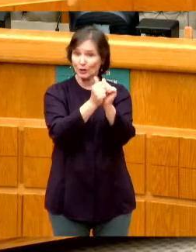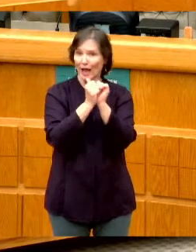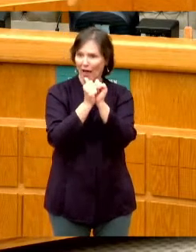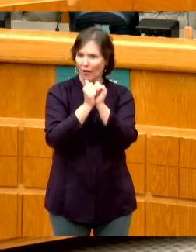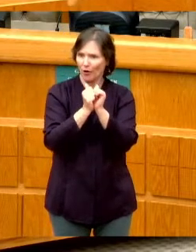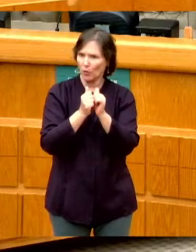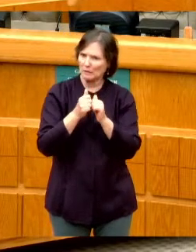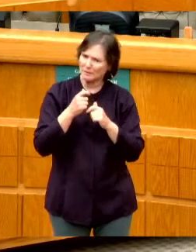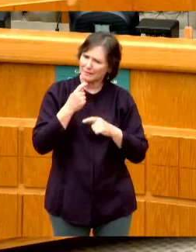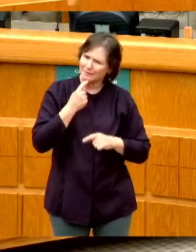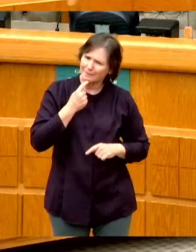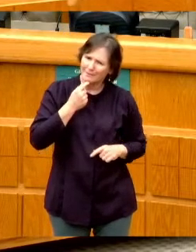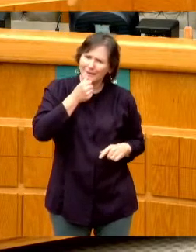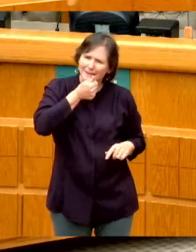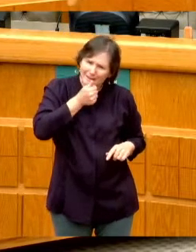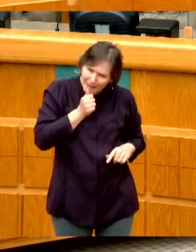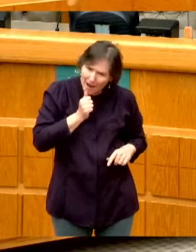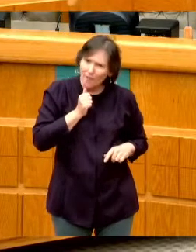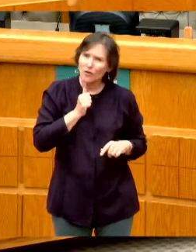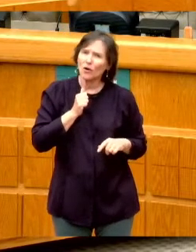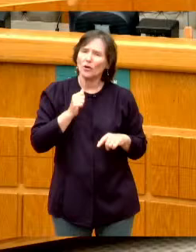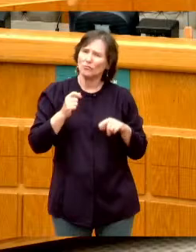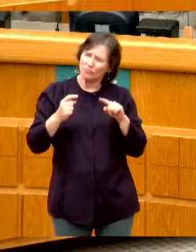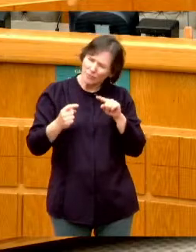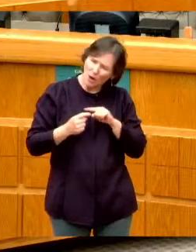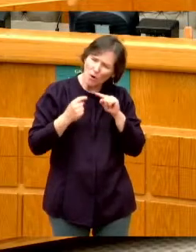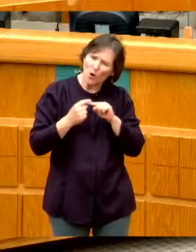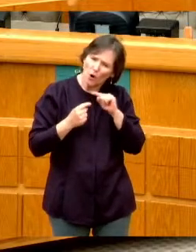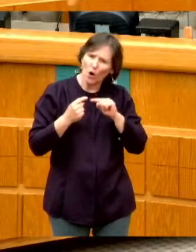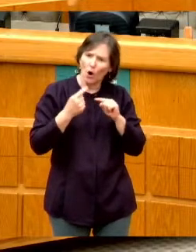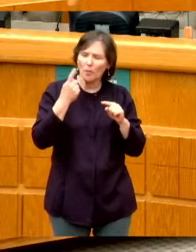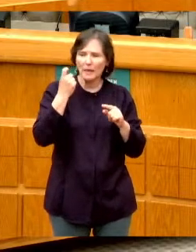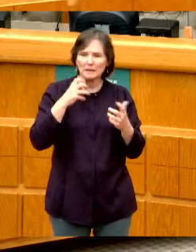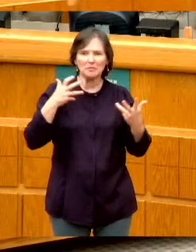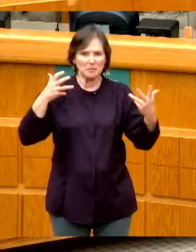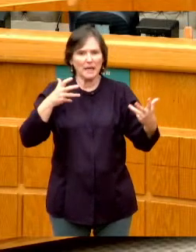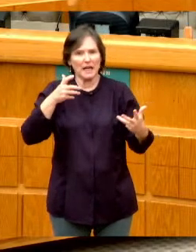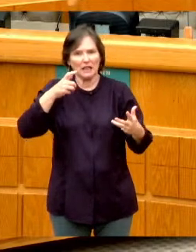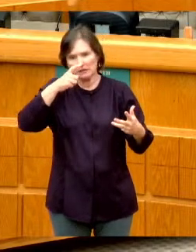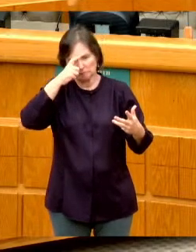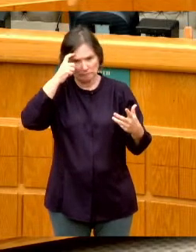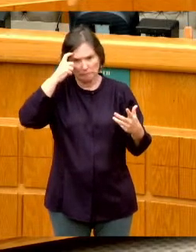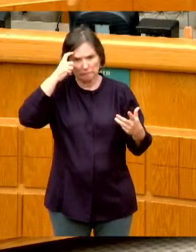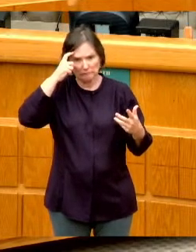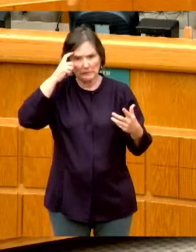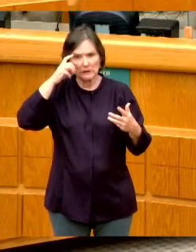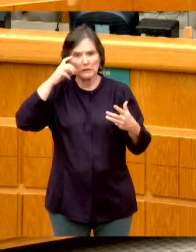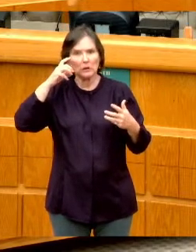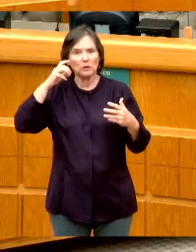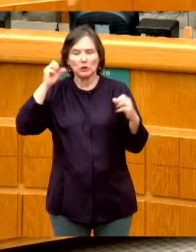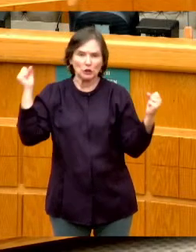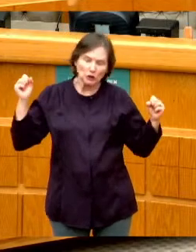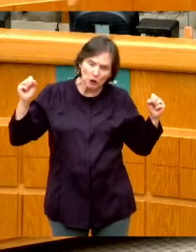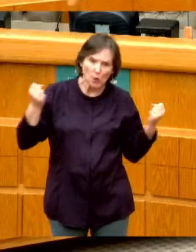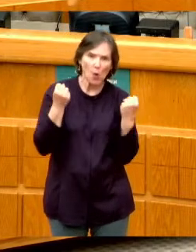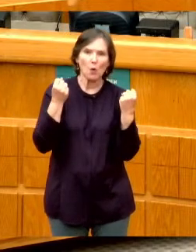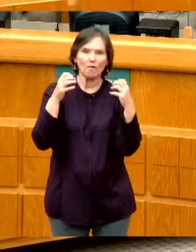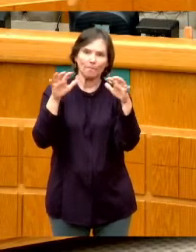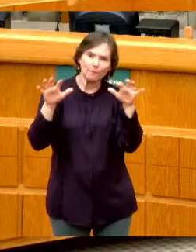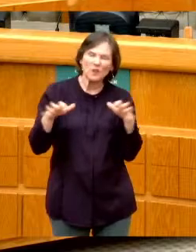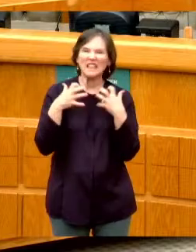to actually feel people's pain all last week. And so I want to say to you that if you need a little